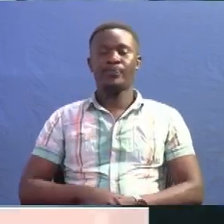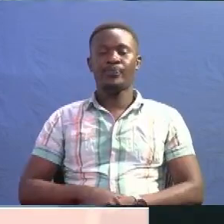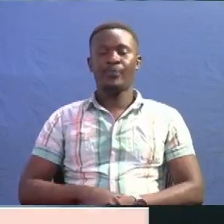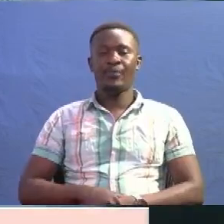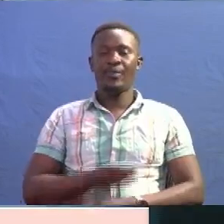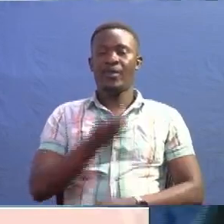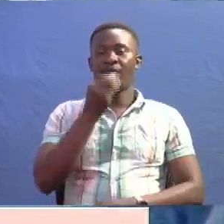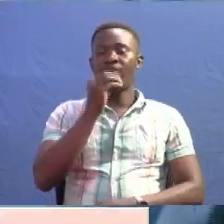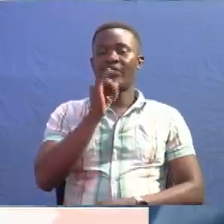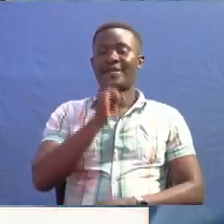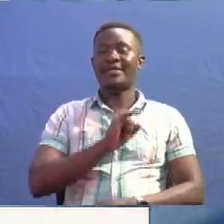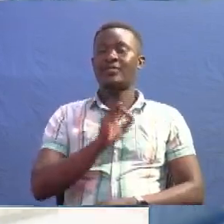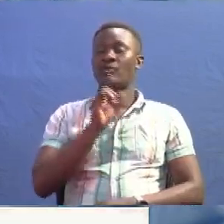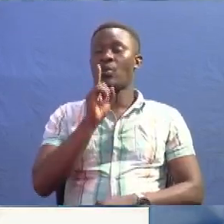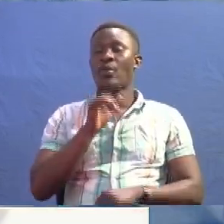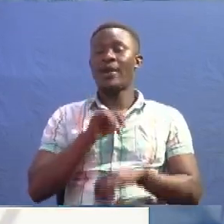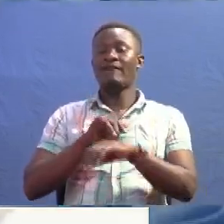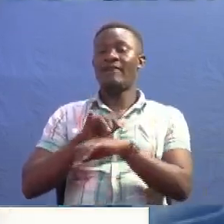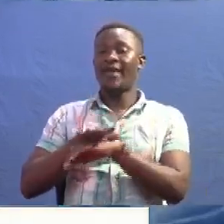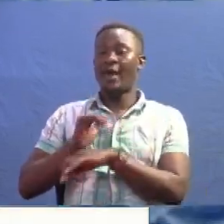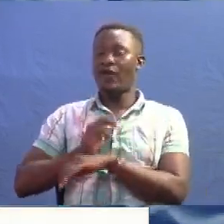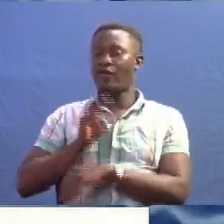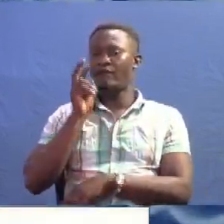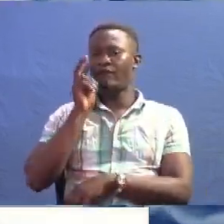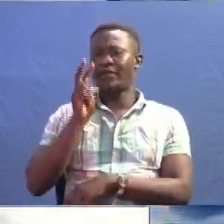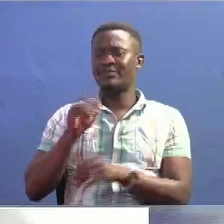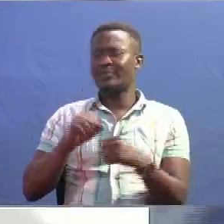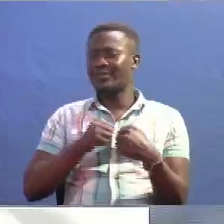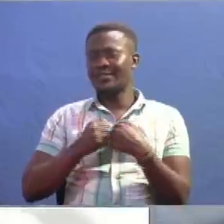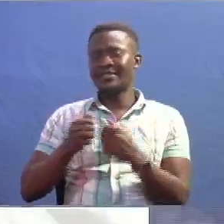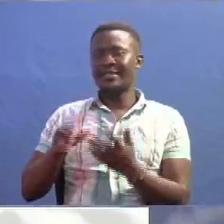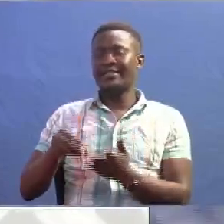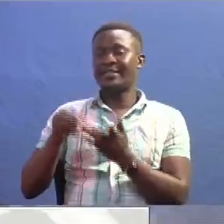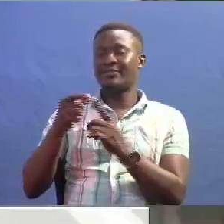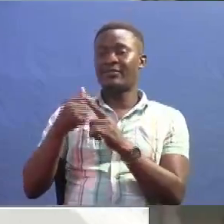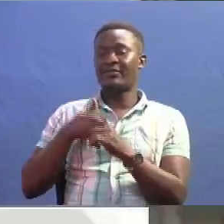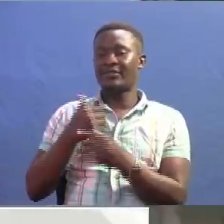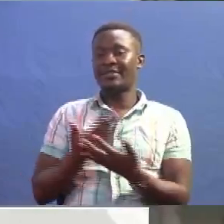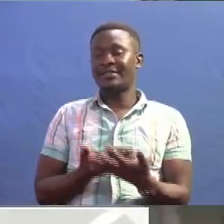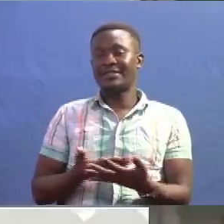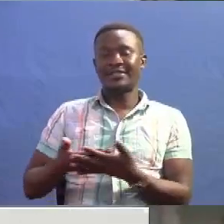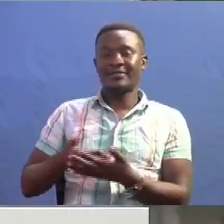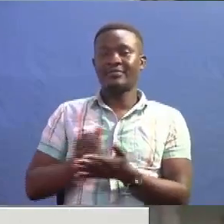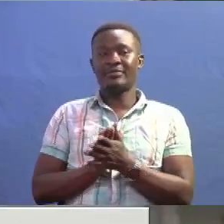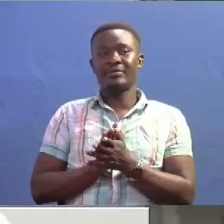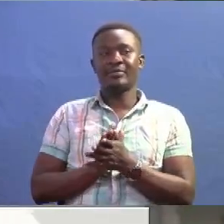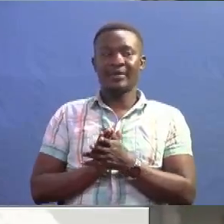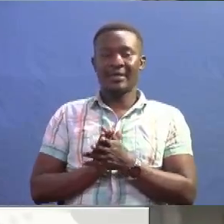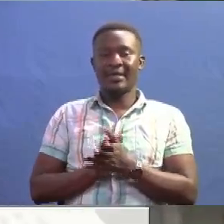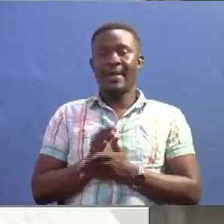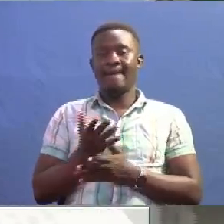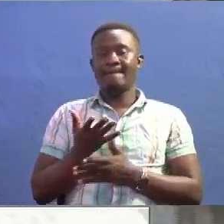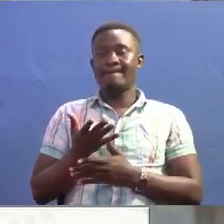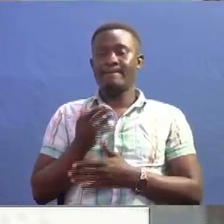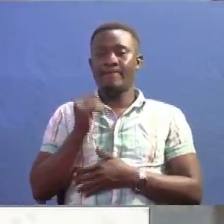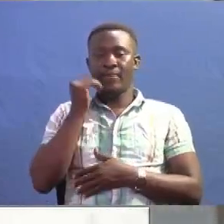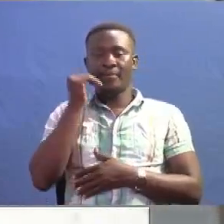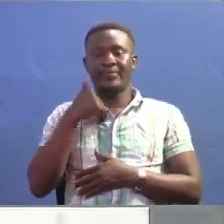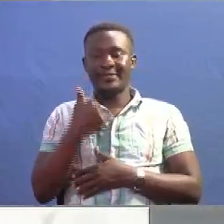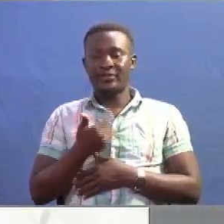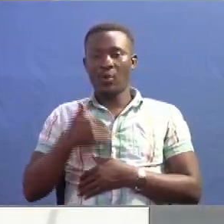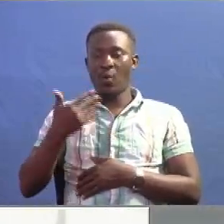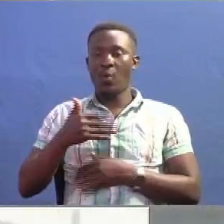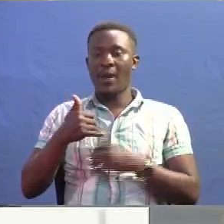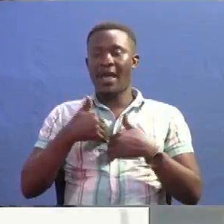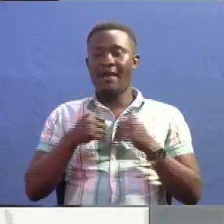Nutrition is one of the earliest and most visible challenges, especially for the infants. So patients with cleft lip, cleft palate, or both usually have